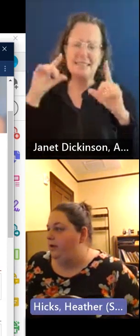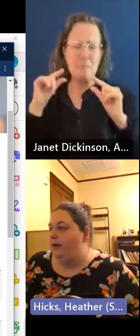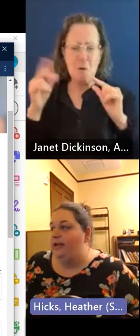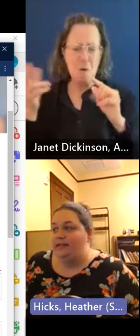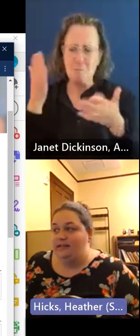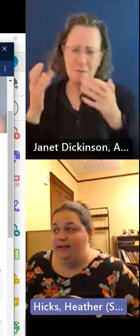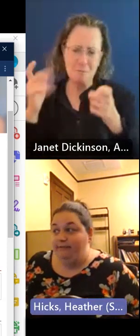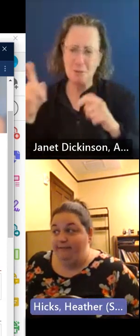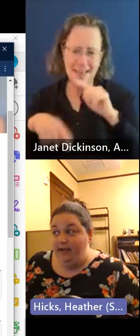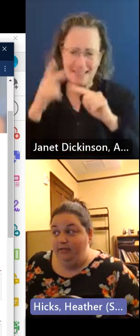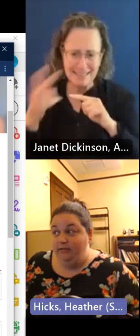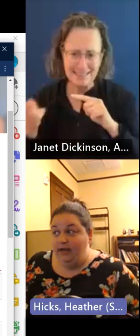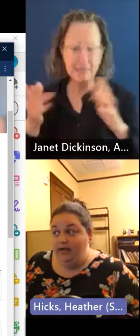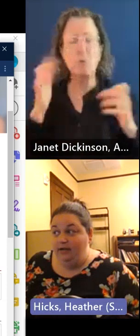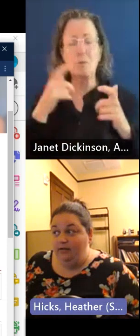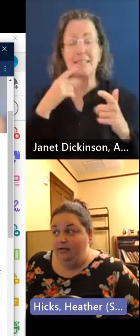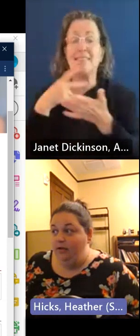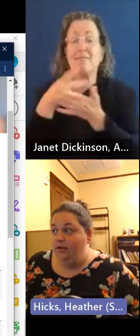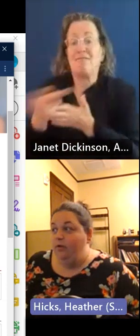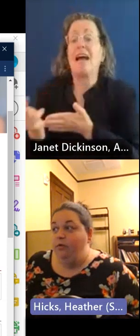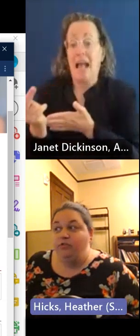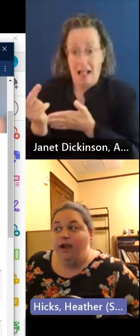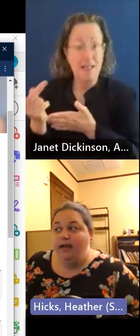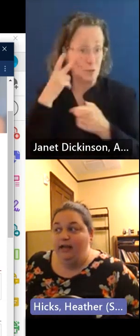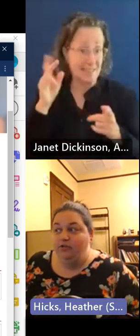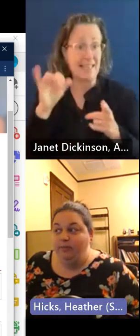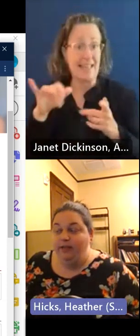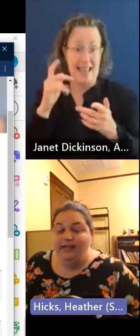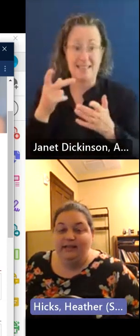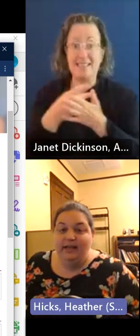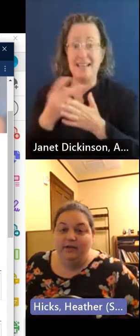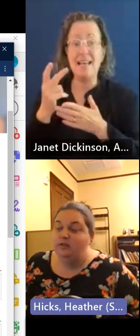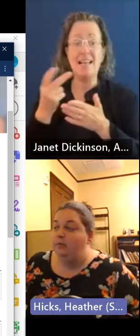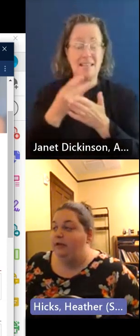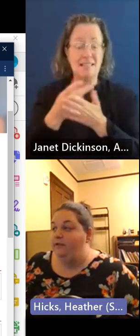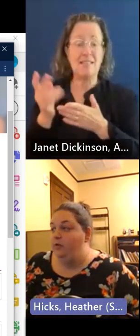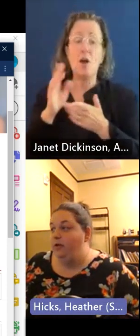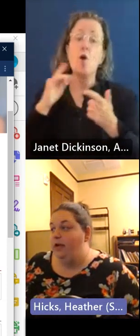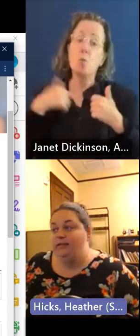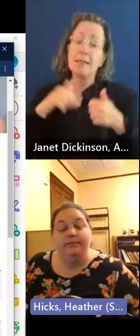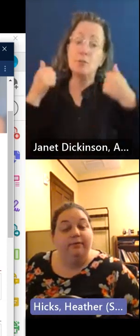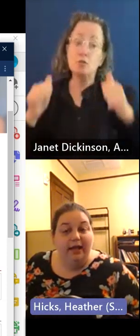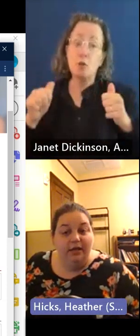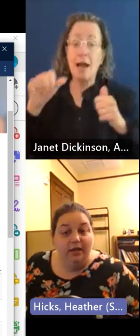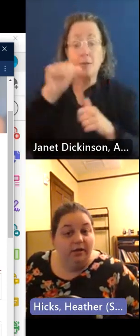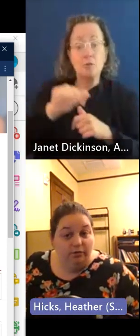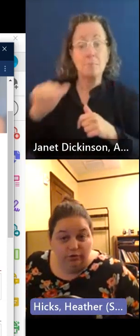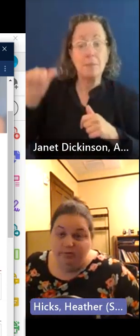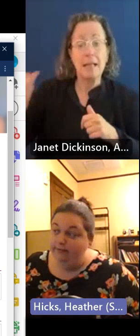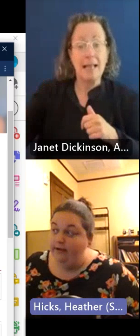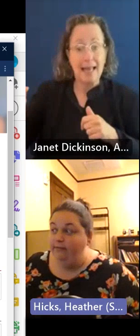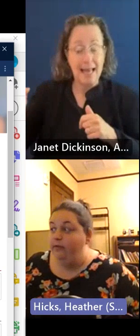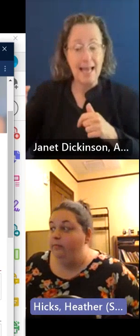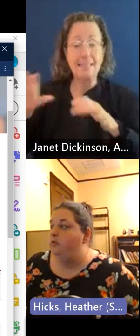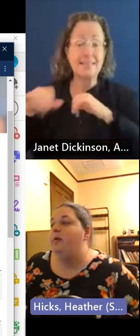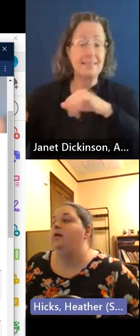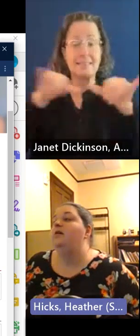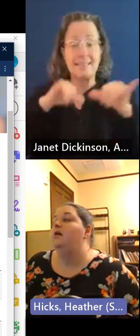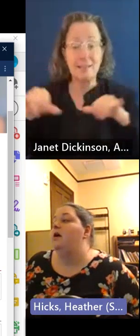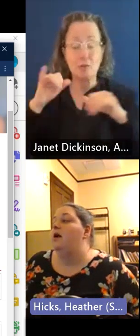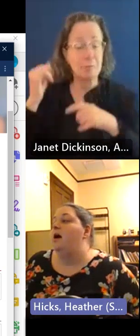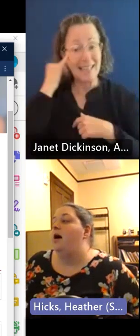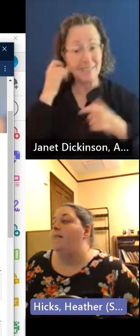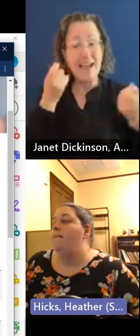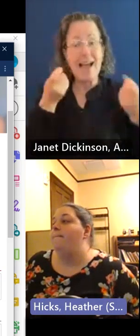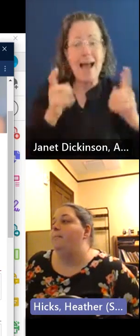probably, but it's going to say fail right here. We try to hit AAA standards, but if you hit AA, you should be fine for the most